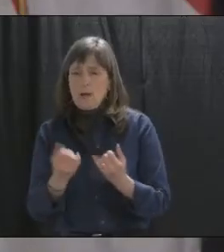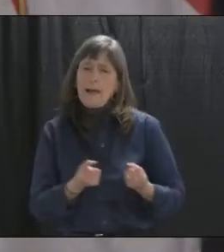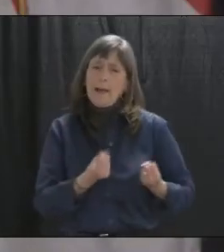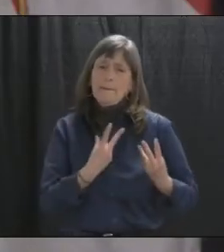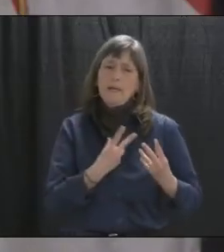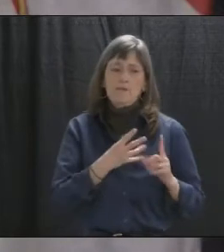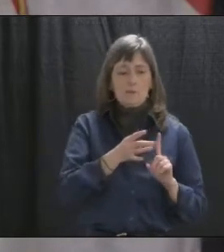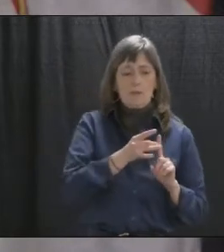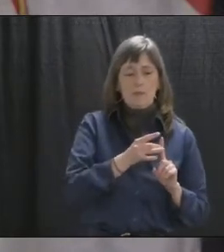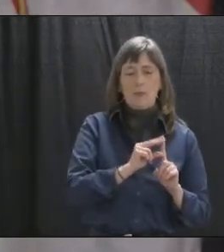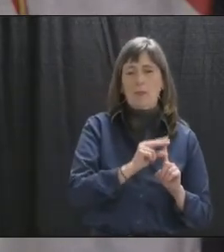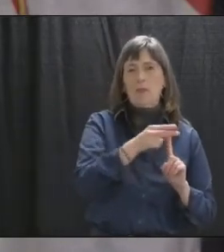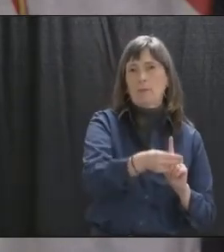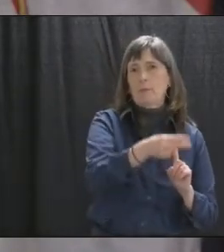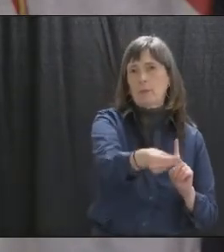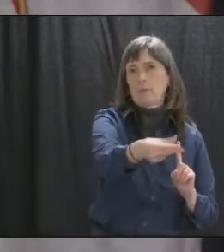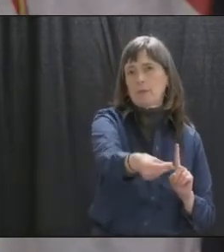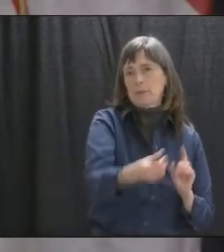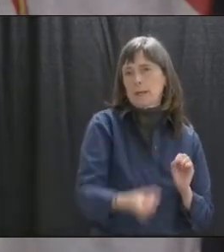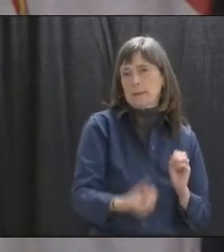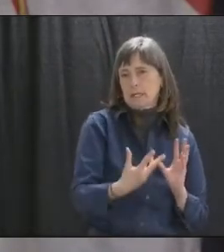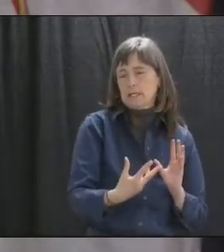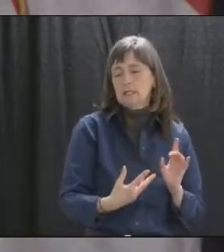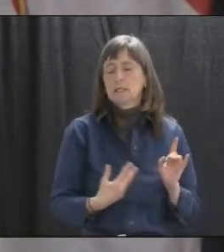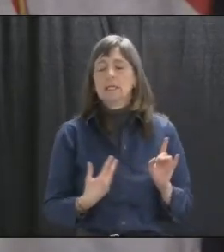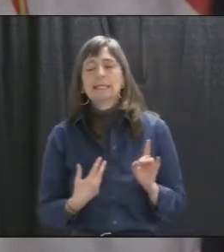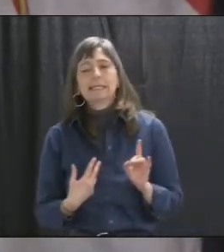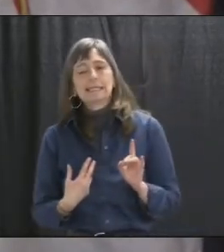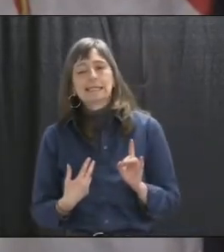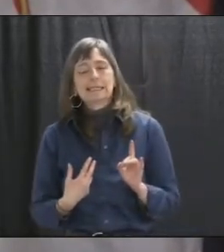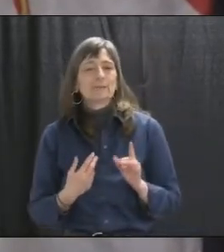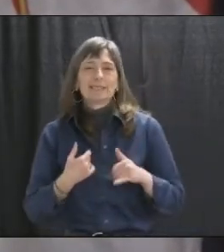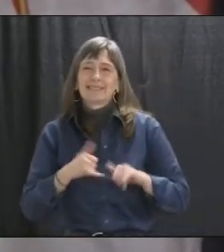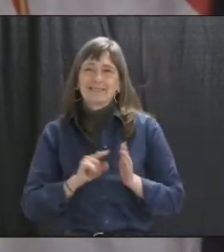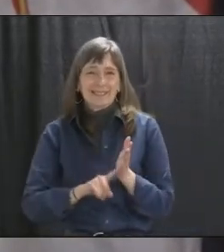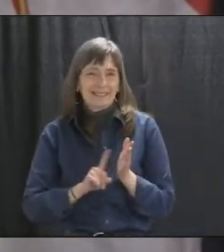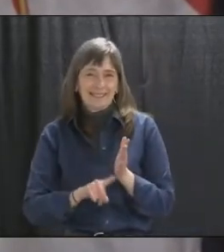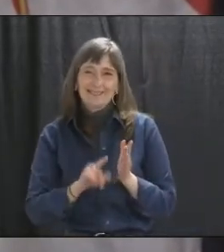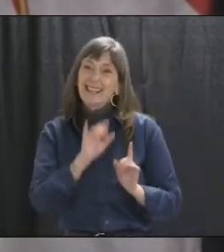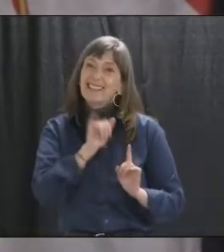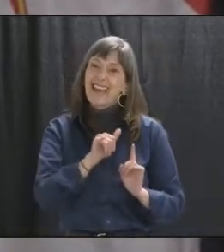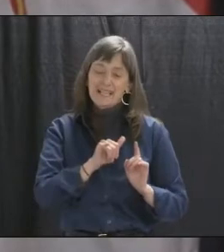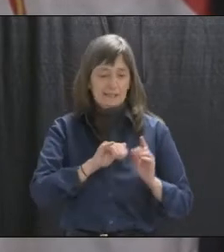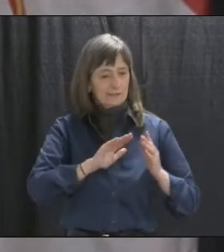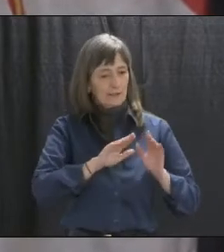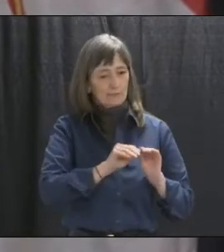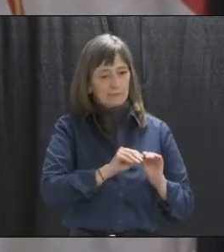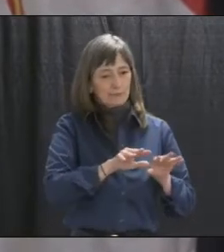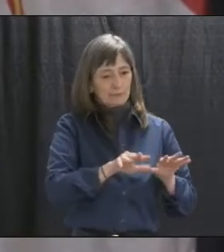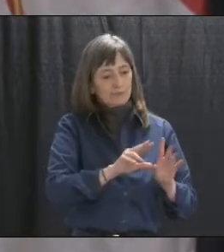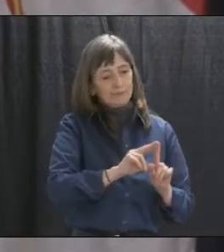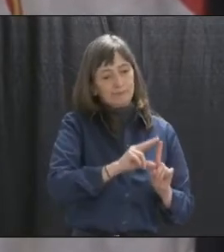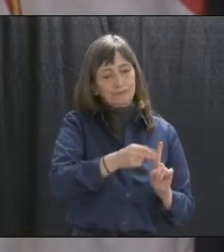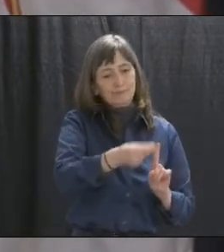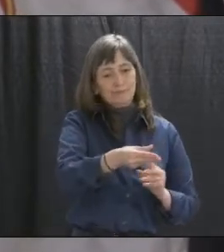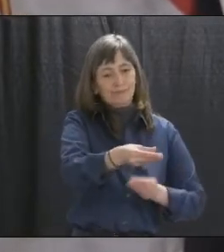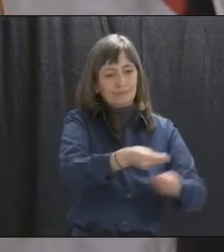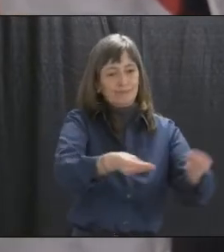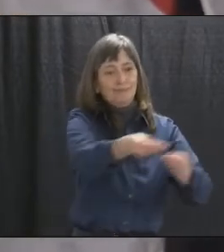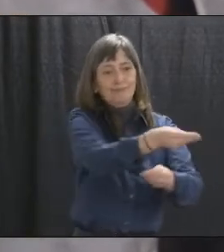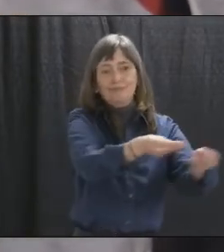So the number is still under investigation. Community spread, really, when we do a contact